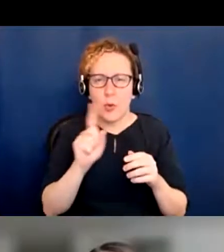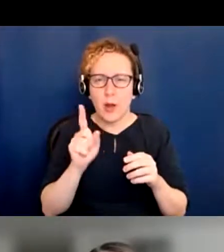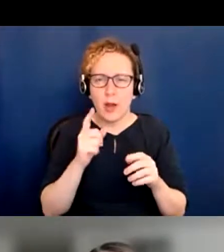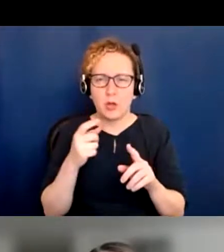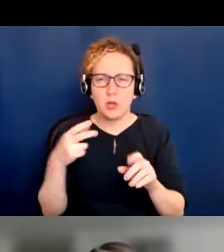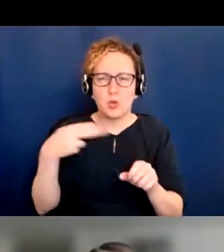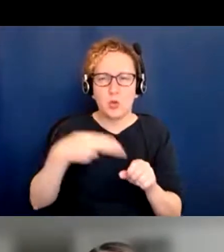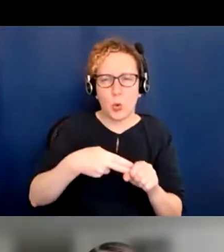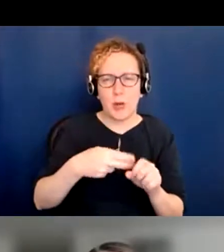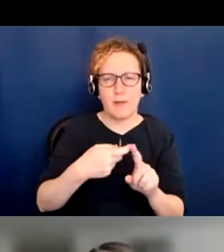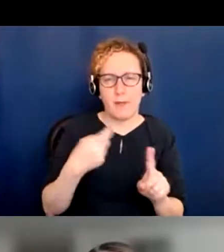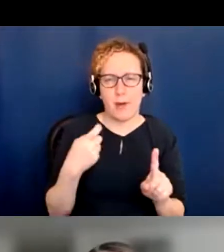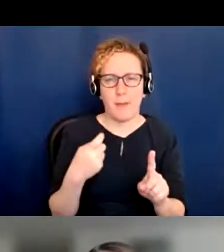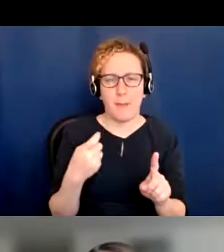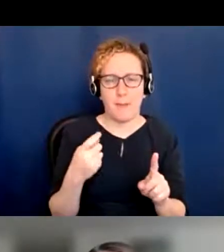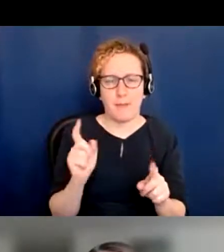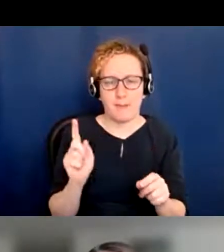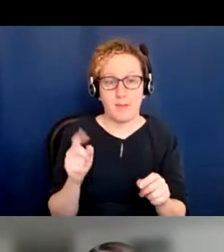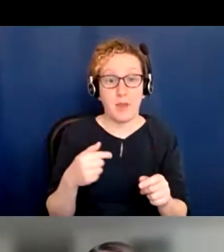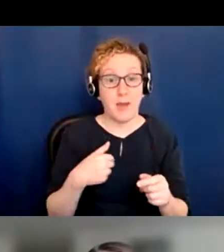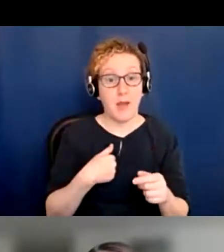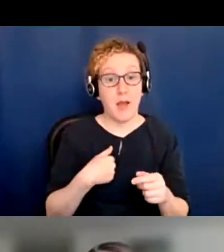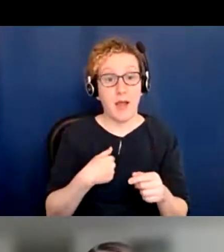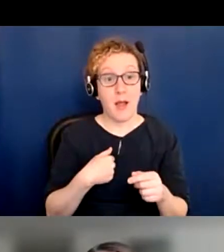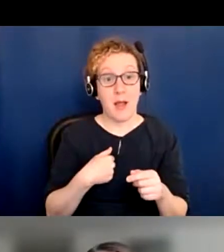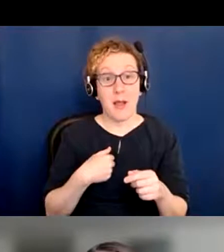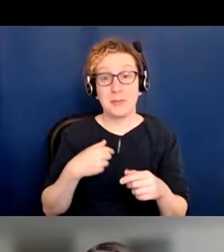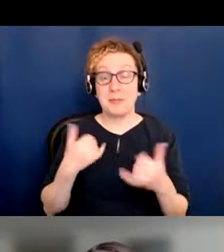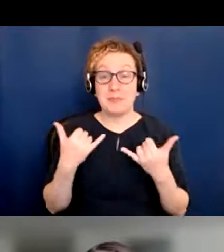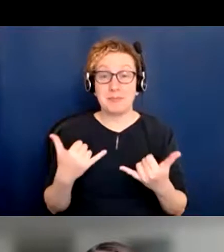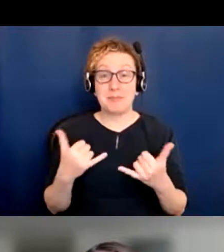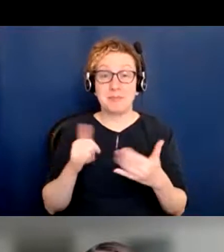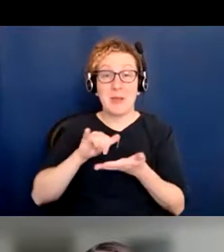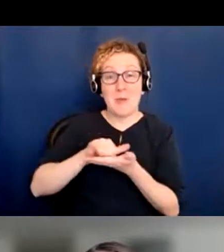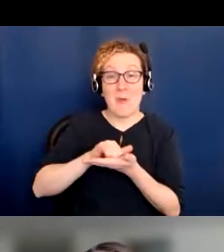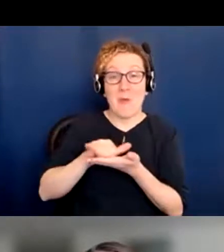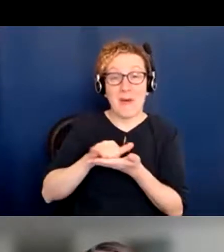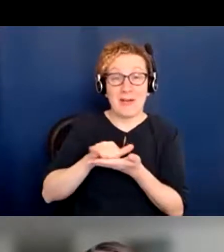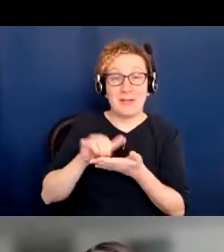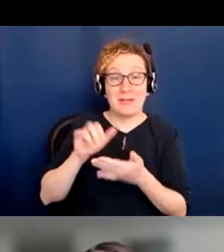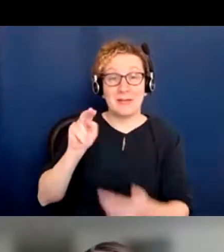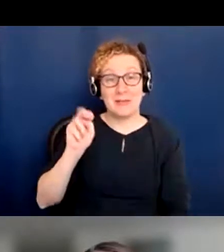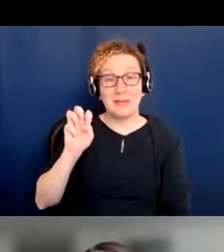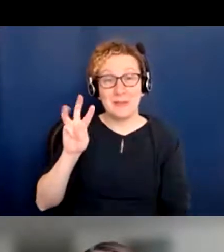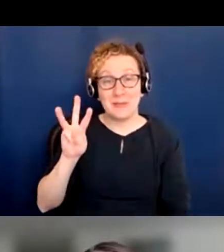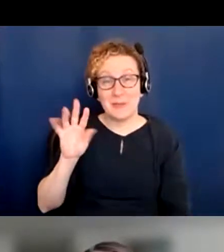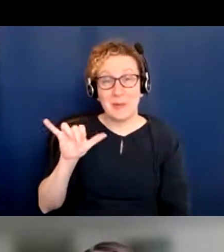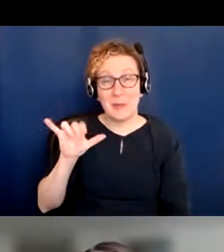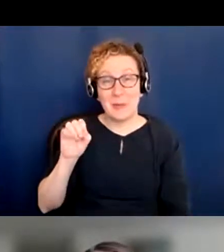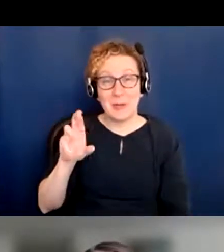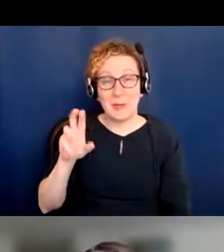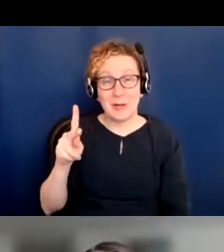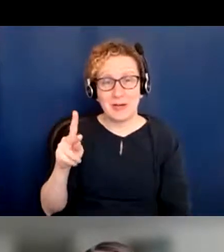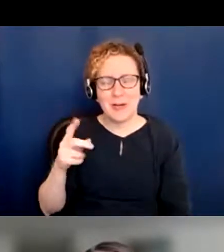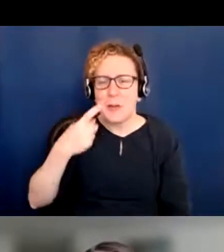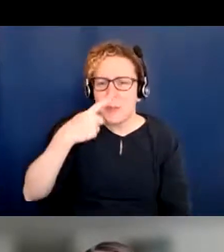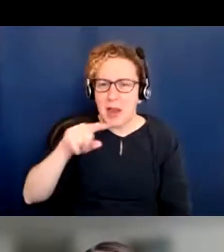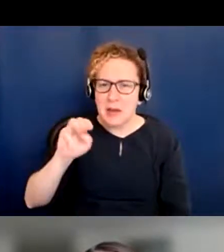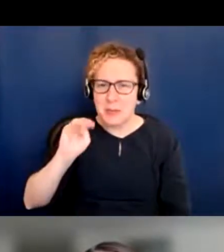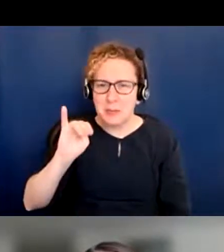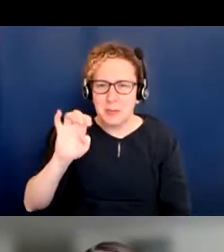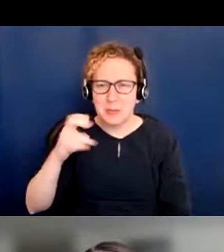today. I'm joining from New York, and let's have Michelle. Why don't you start?